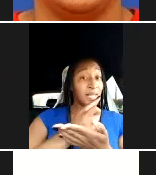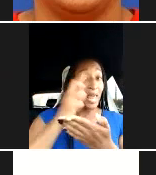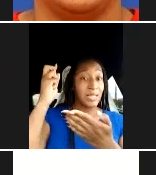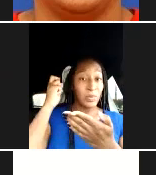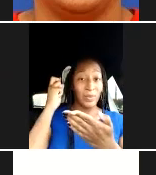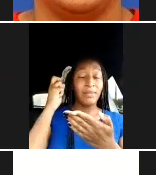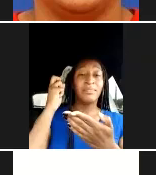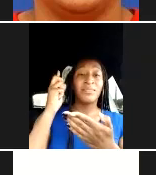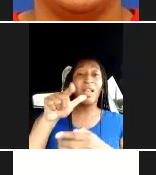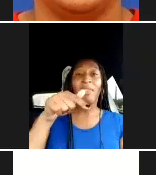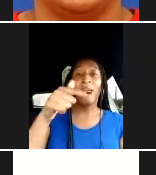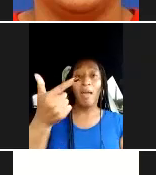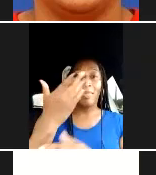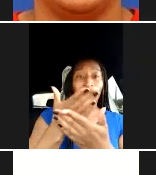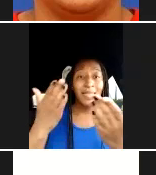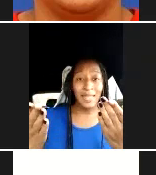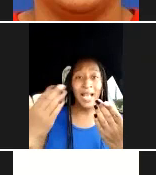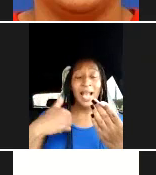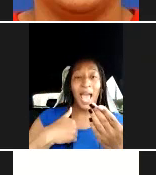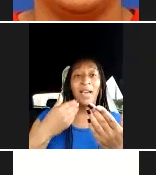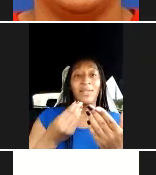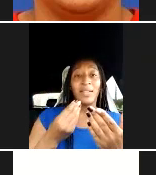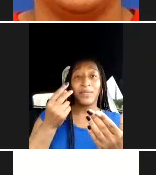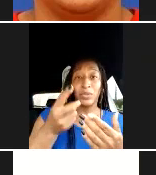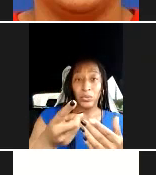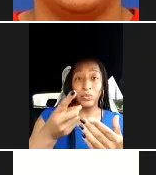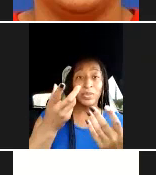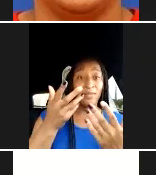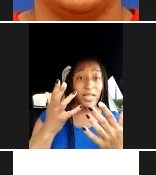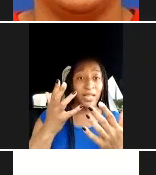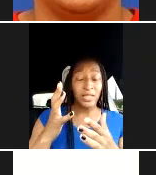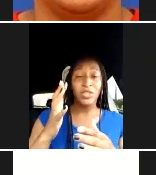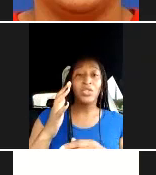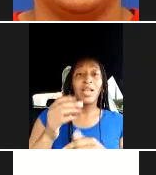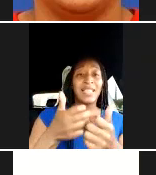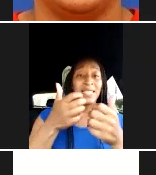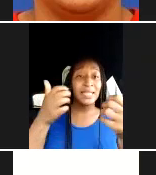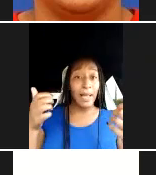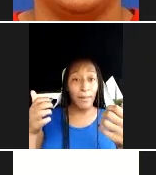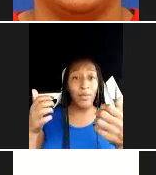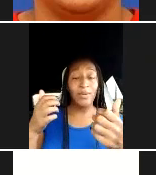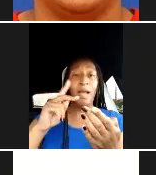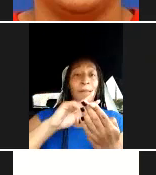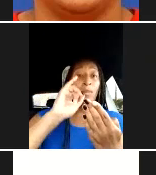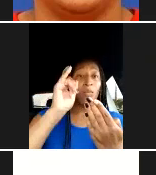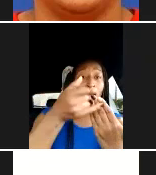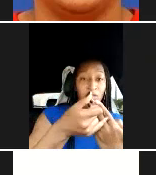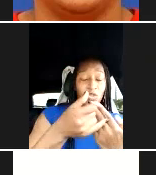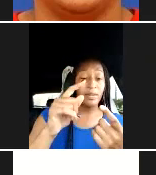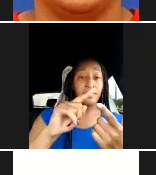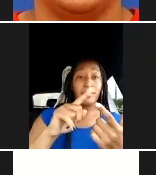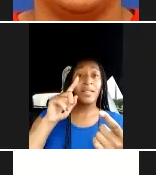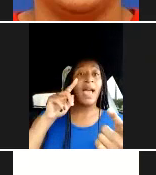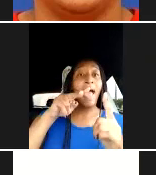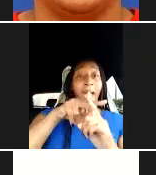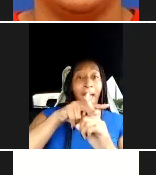plate besides the project and the applications overview is the final exam.